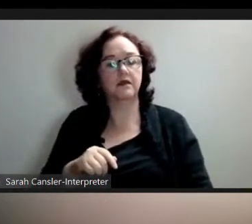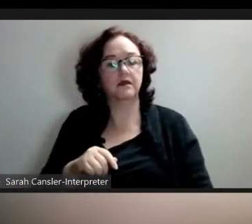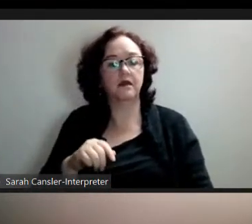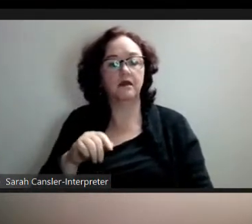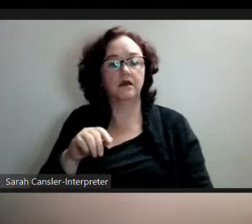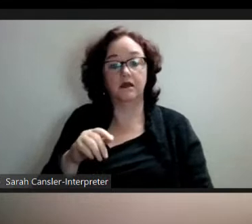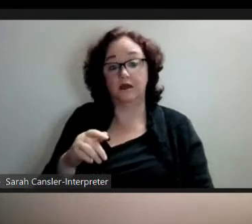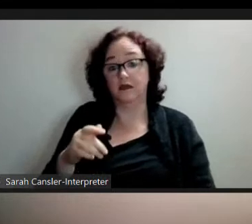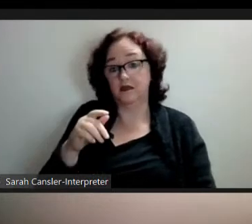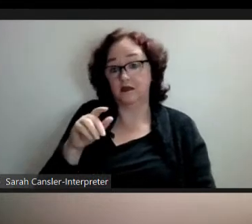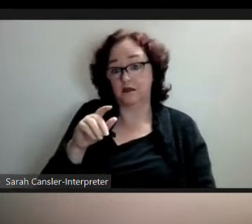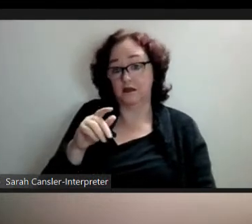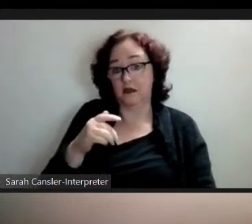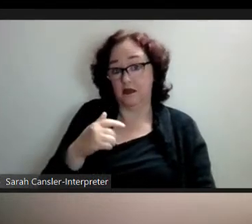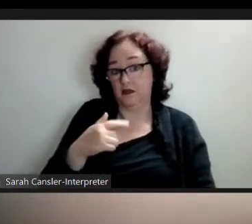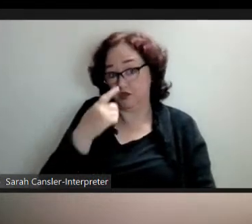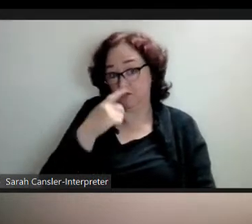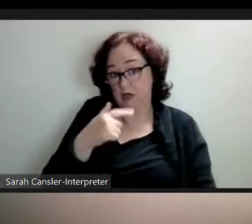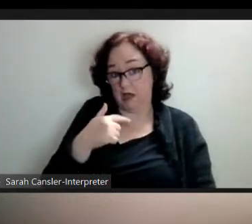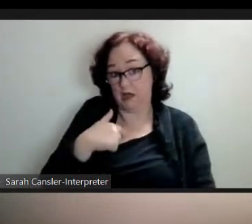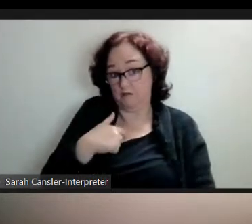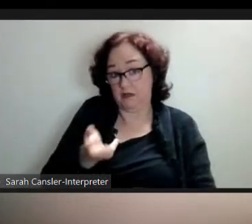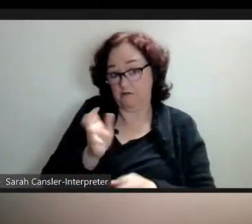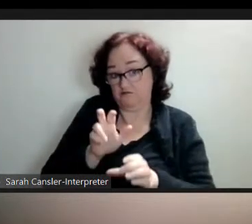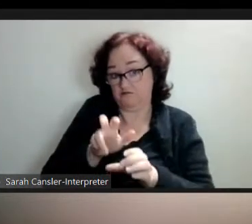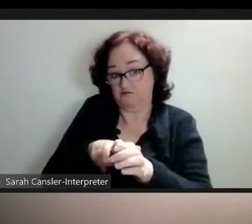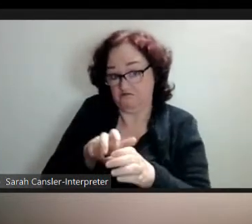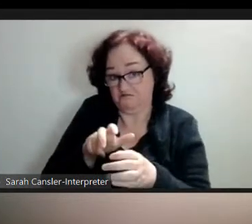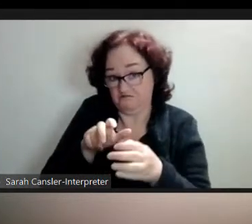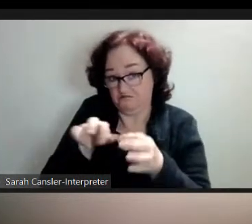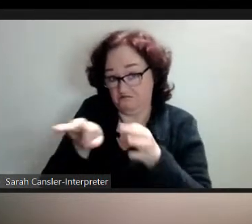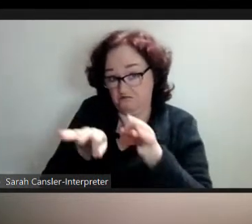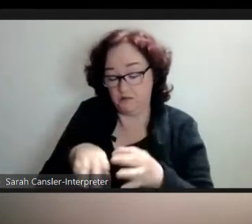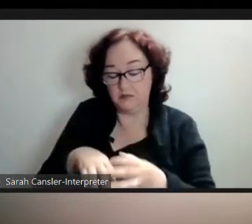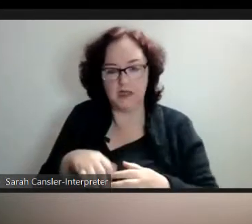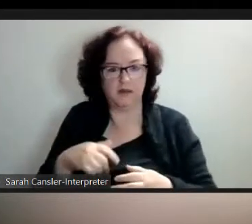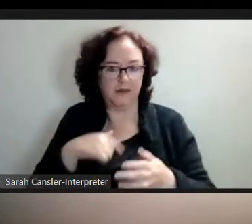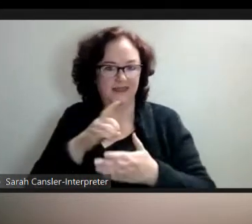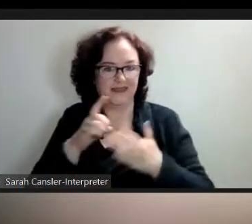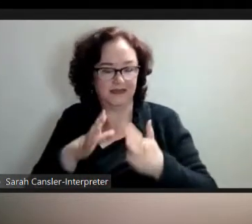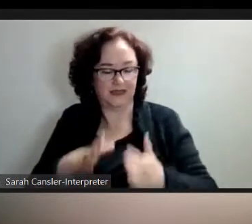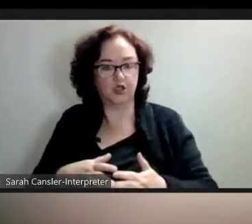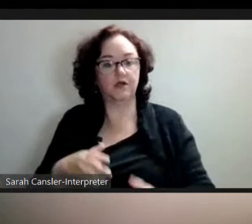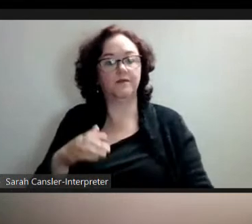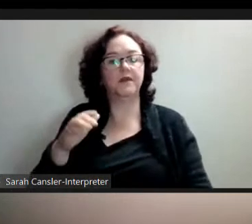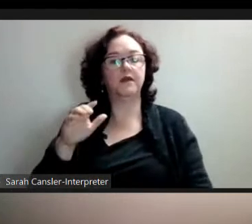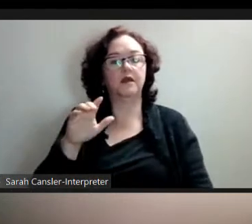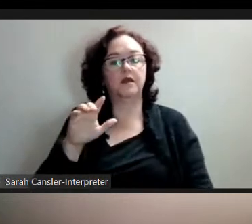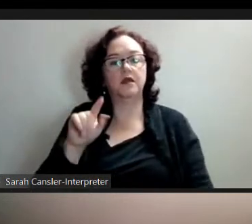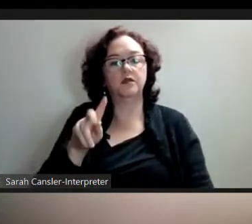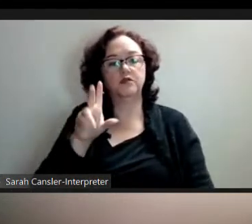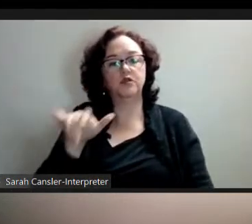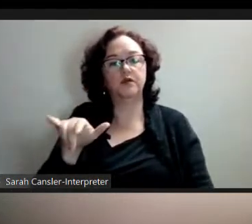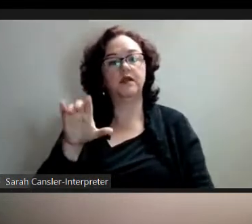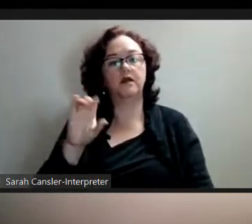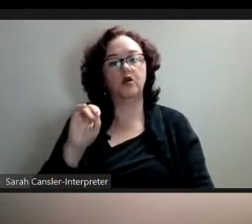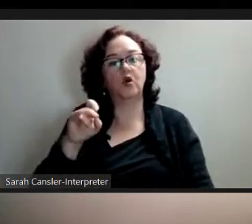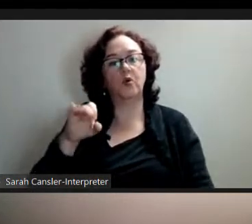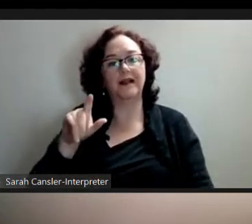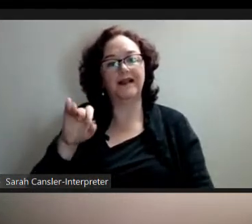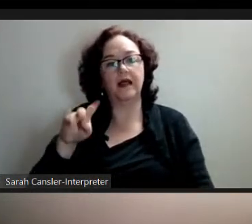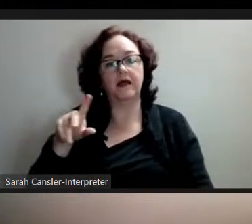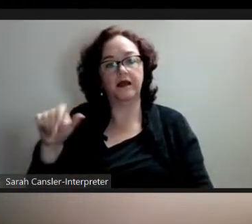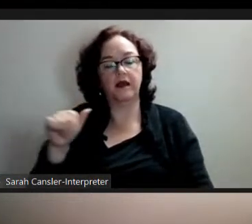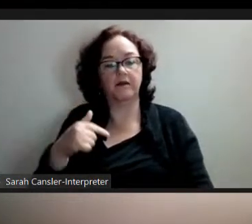step in and elaborate a little bit more on the middle screen, if that makes sense. Tony Capoletti again, General Manager of Customer Information,